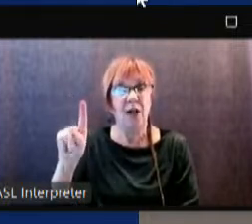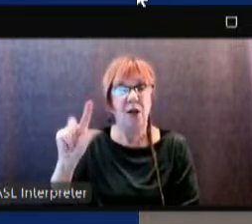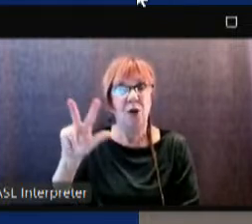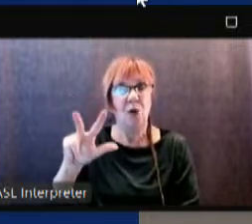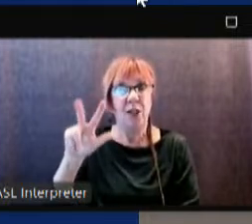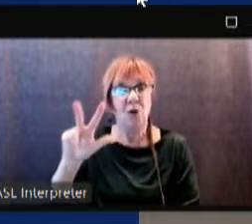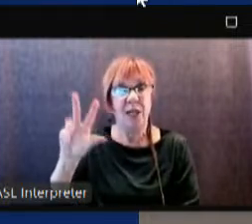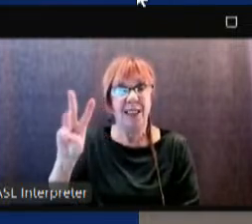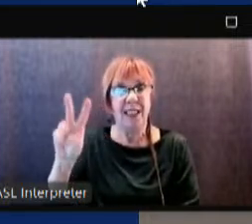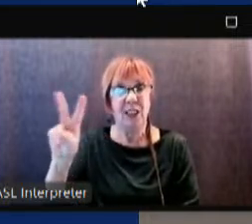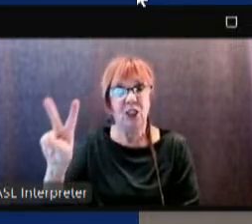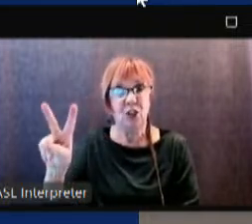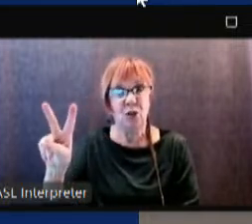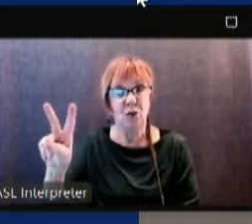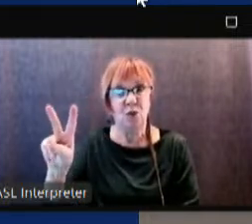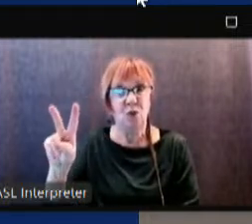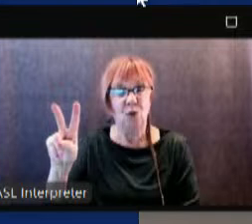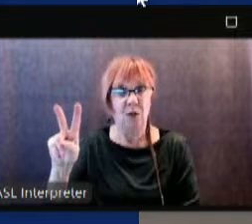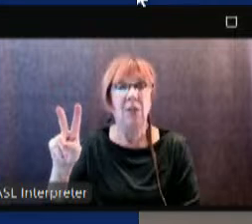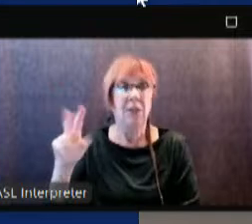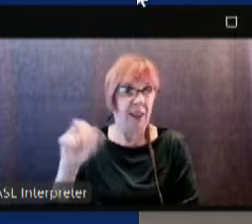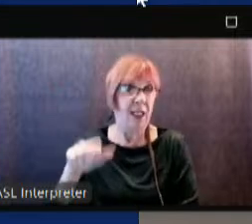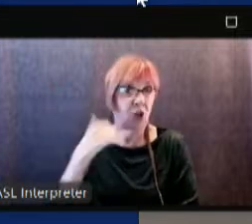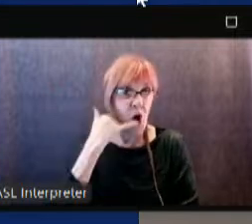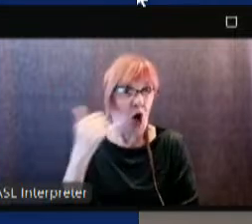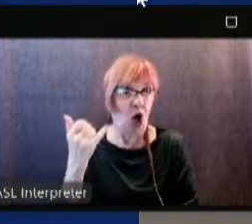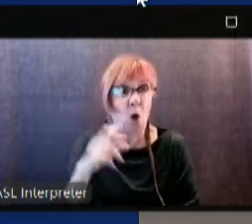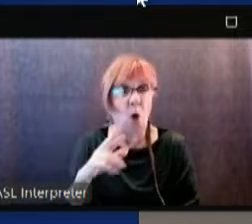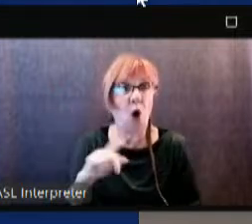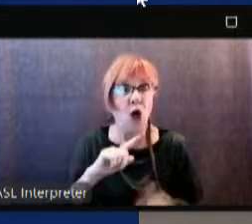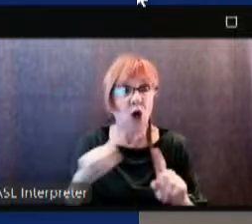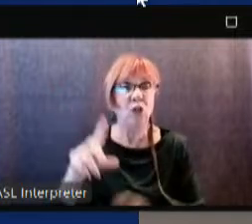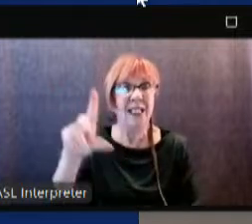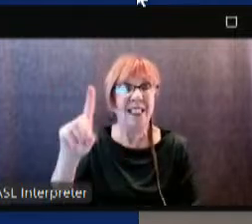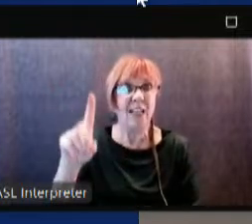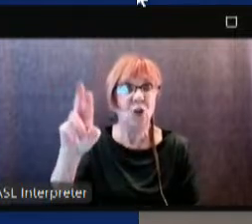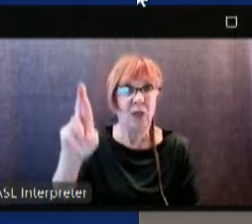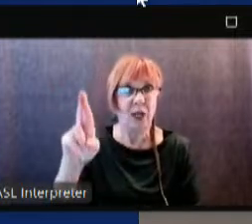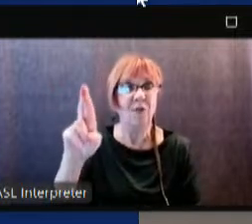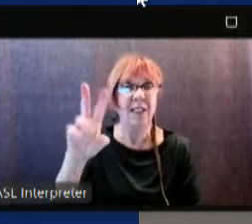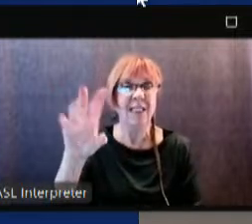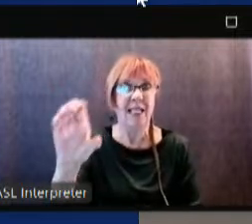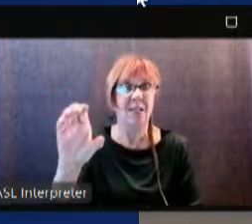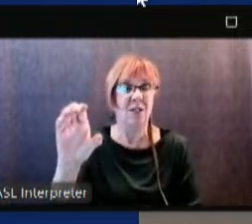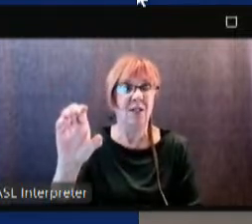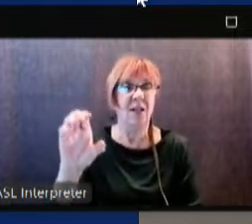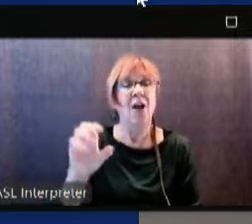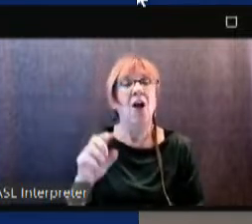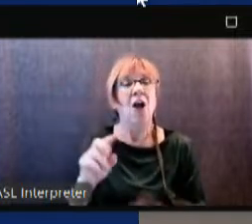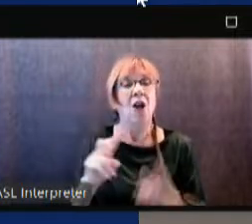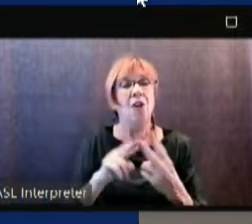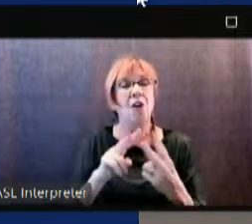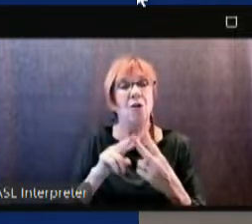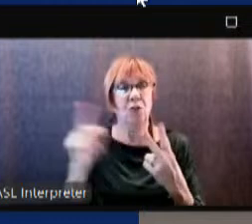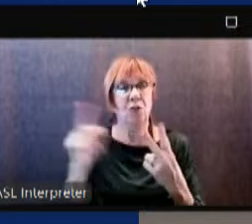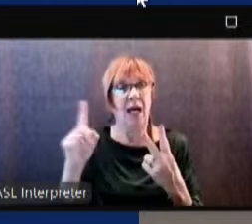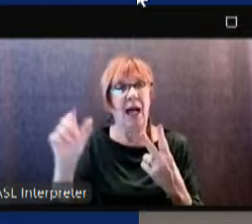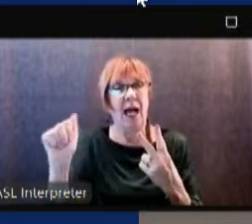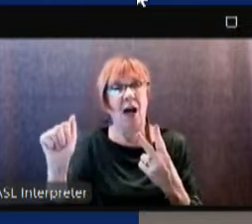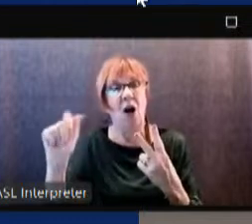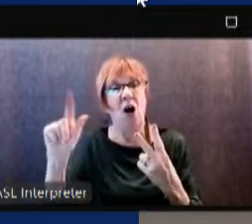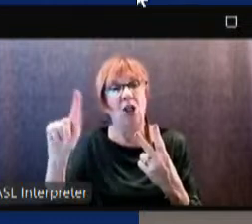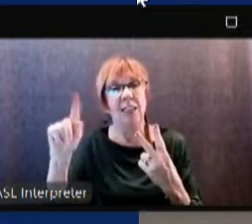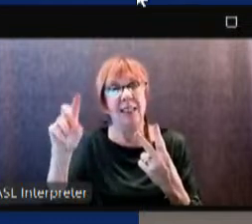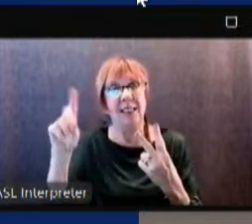1-800-621-3362, or visit us at the one of the disaster recovery centers. We have one in Altadena and we have one at the UCLA